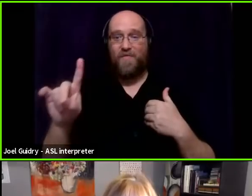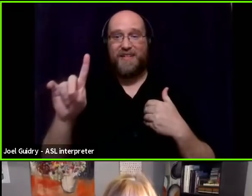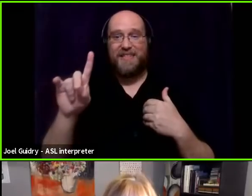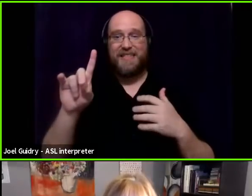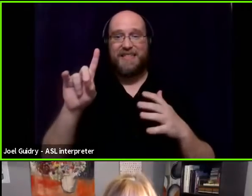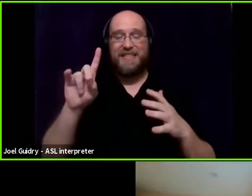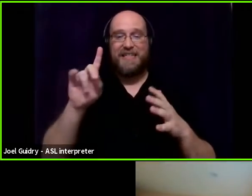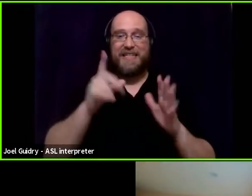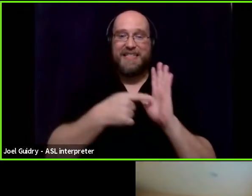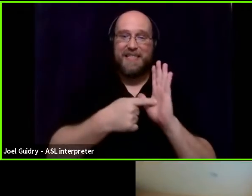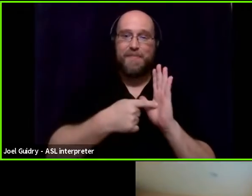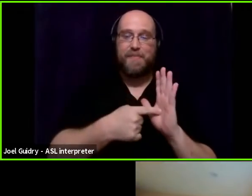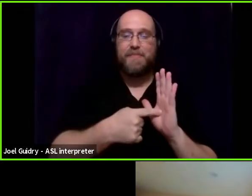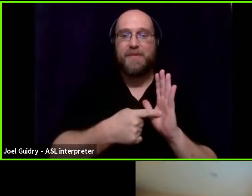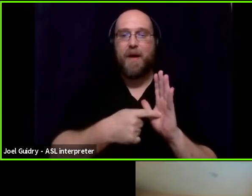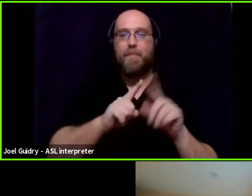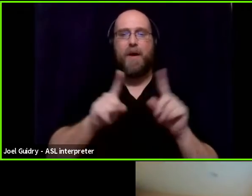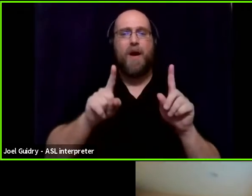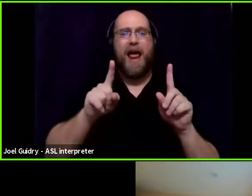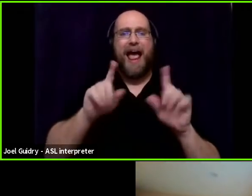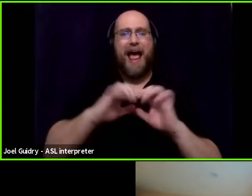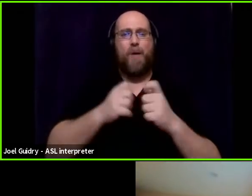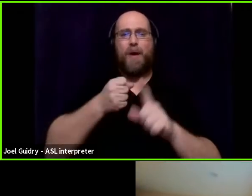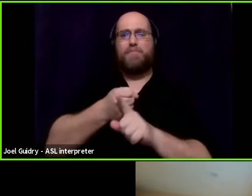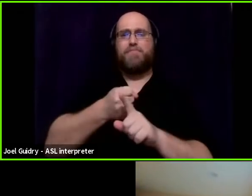of sick days for staff?